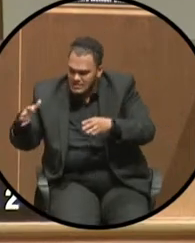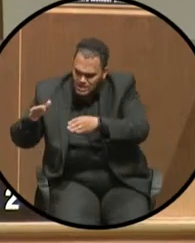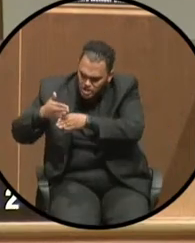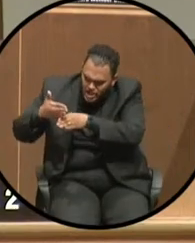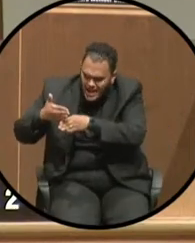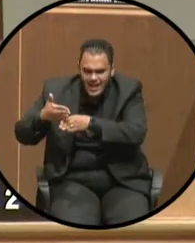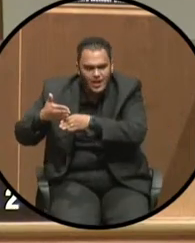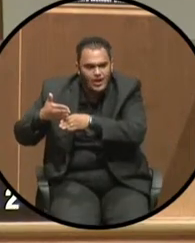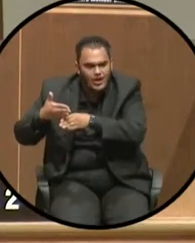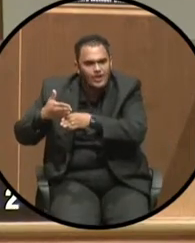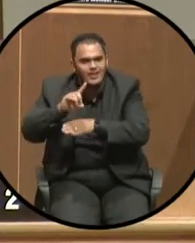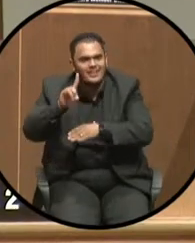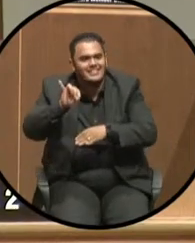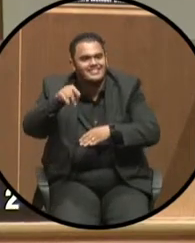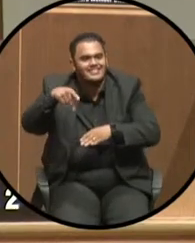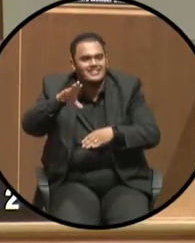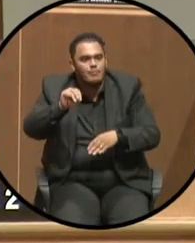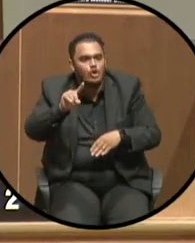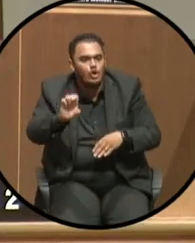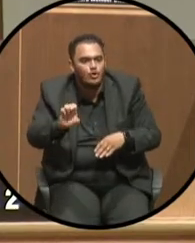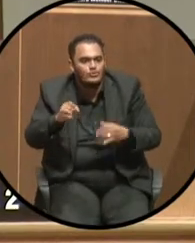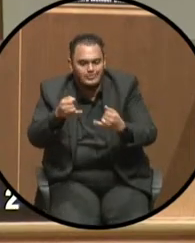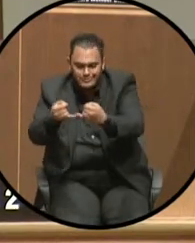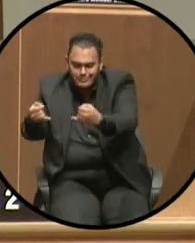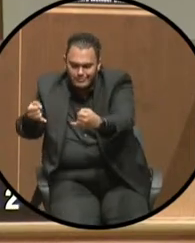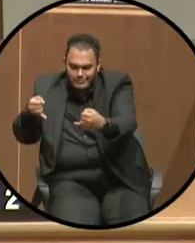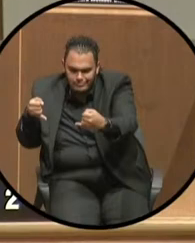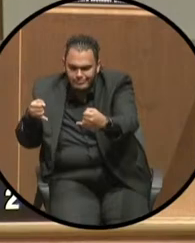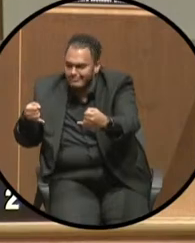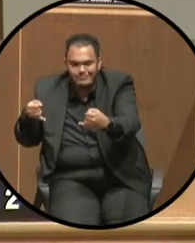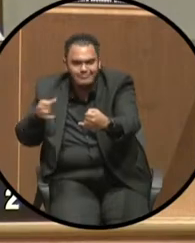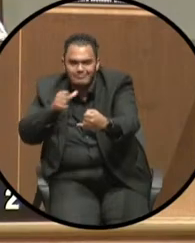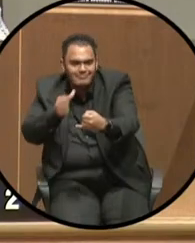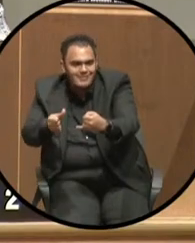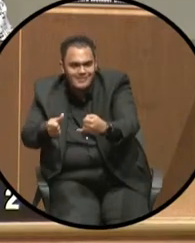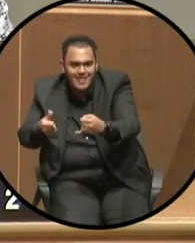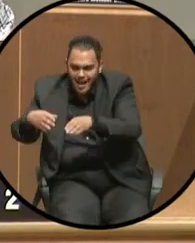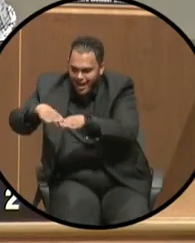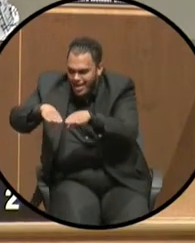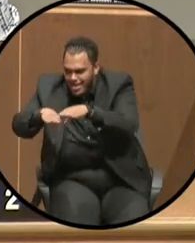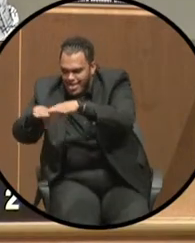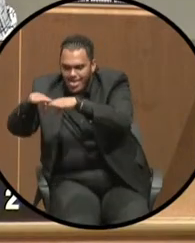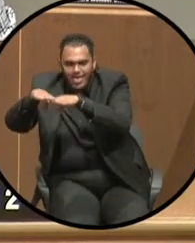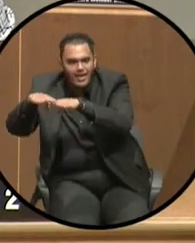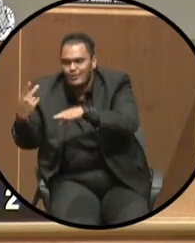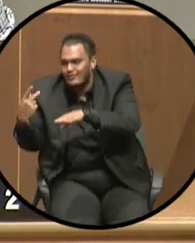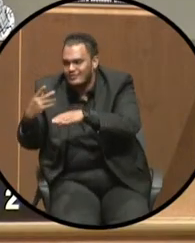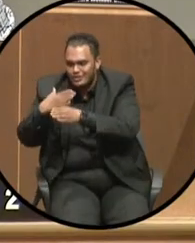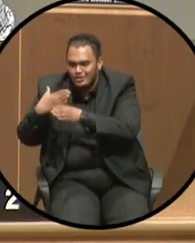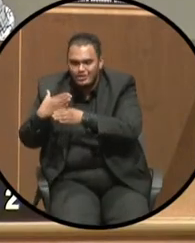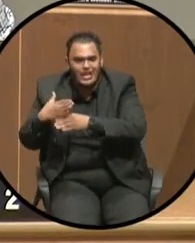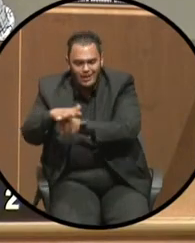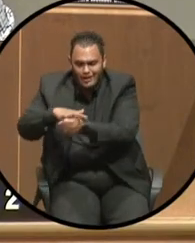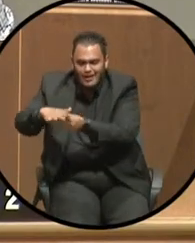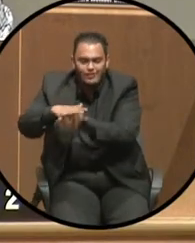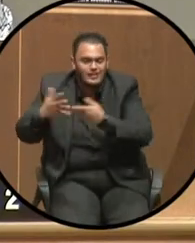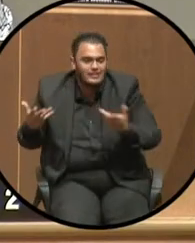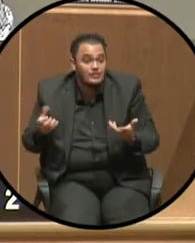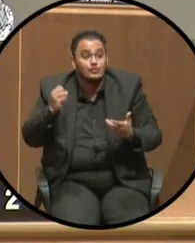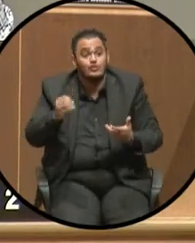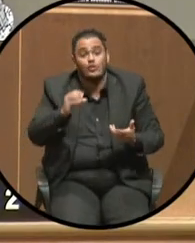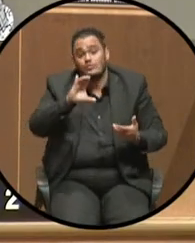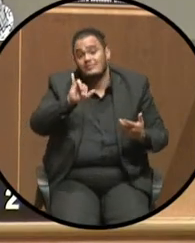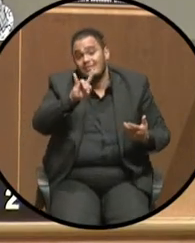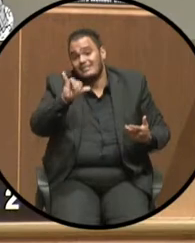really help at Understood. Times. So just a city, not an address, but a city when they're testifying, especially on issues such